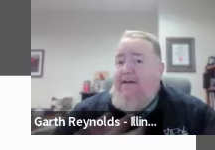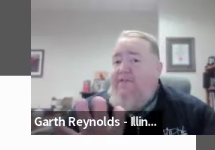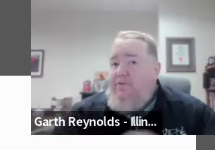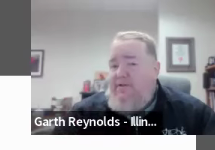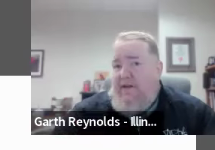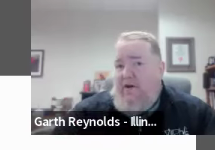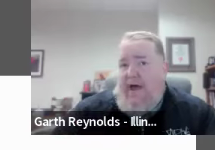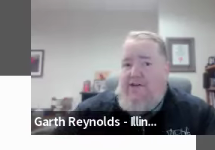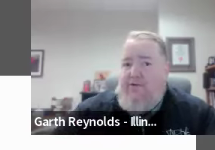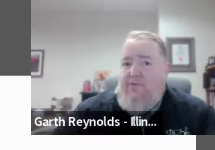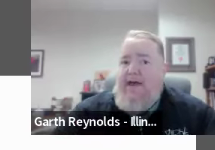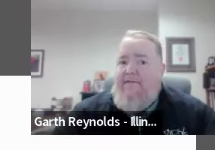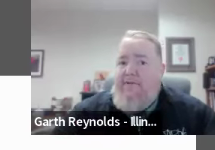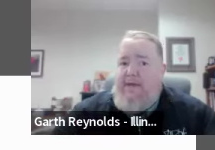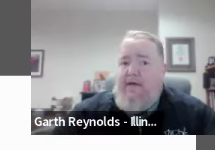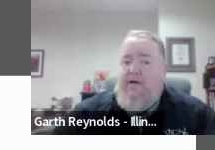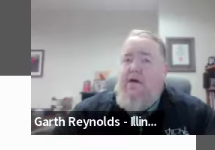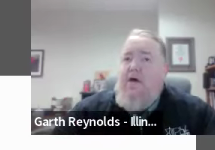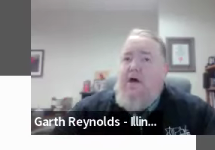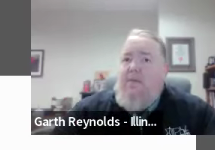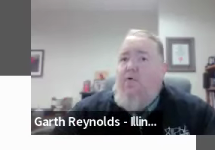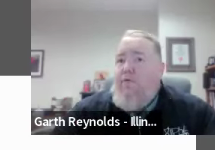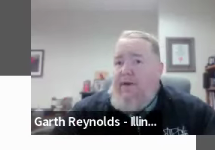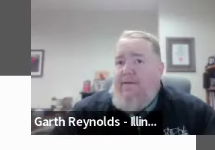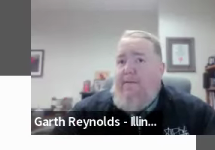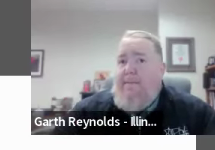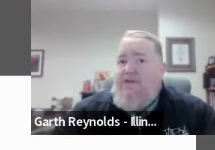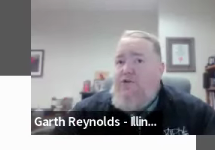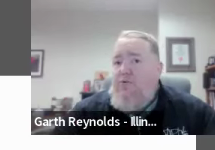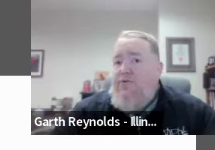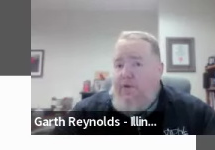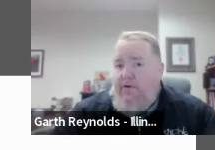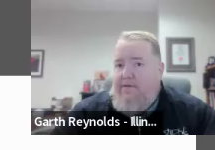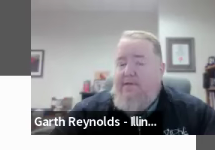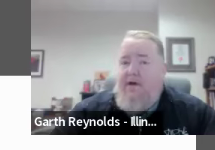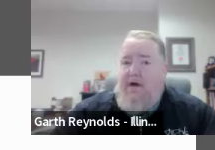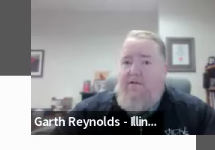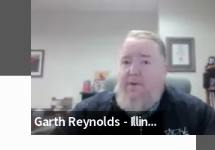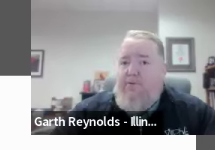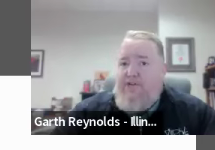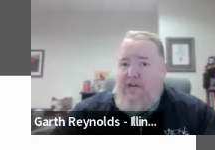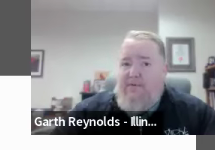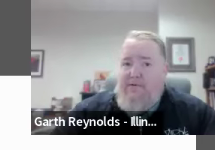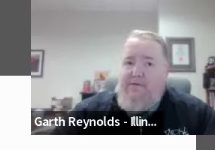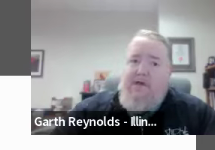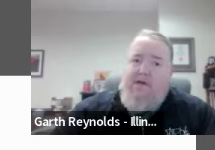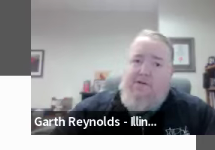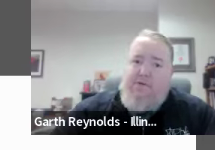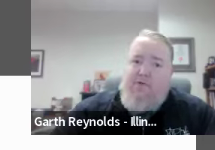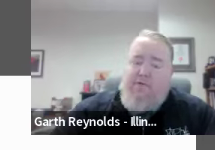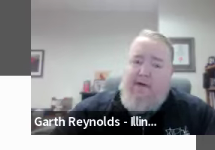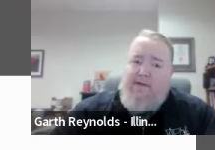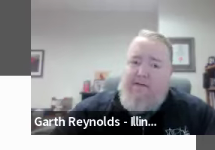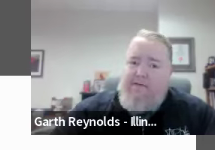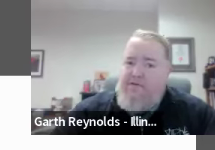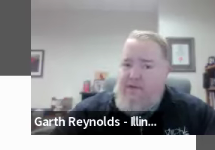would be taken if there was a veto action would have to be overridden by 2/3 of both chambers